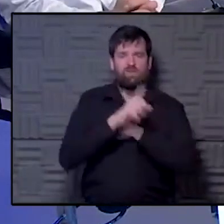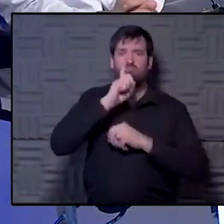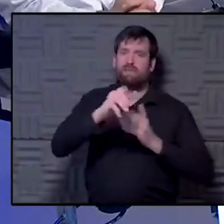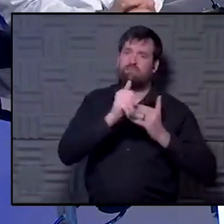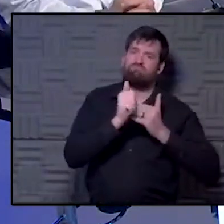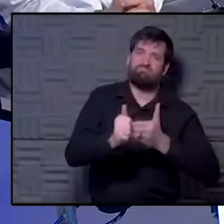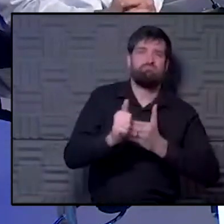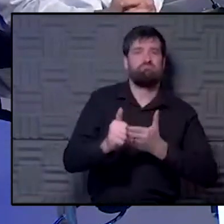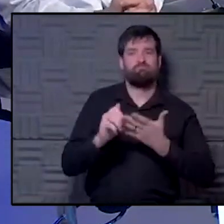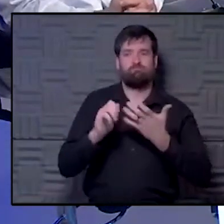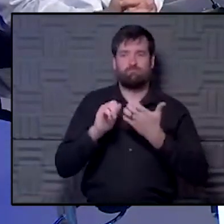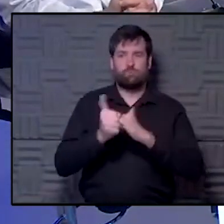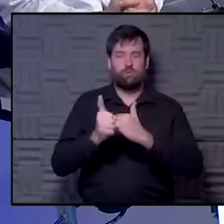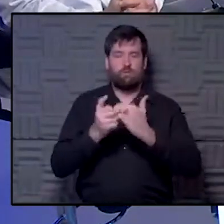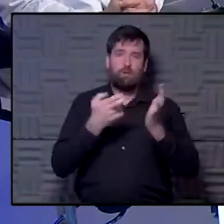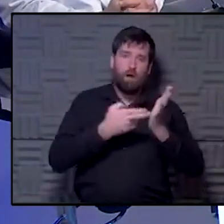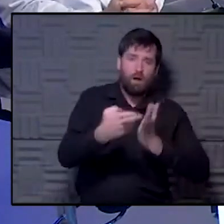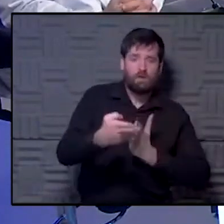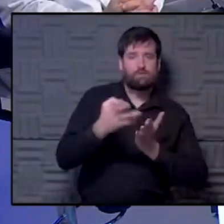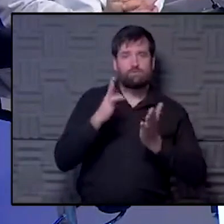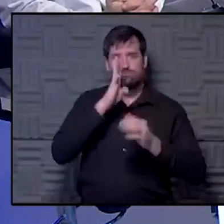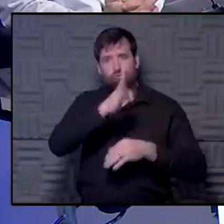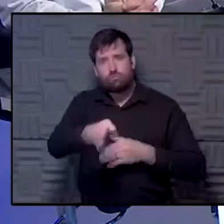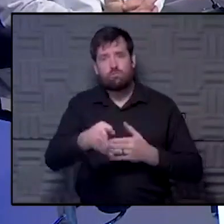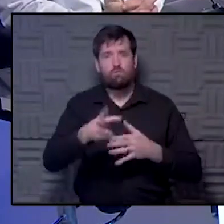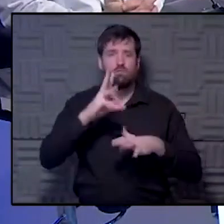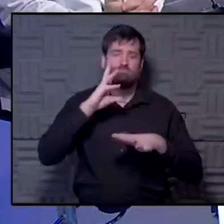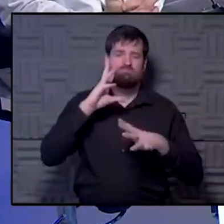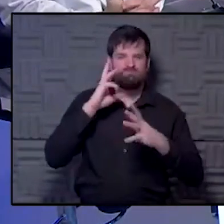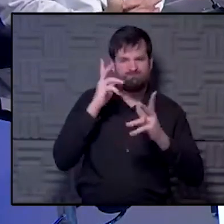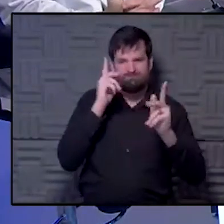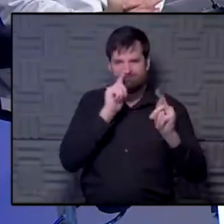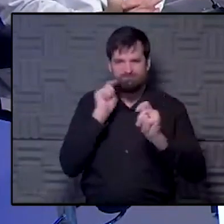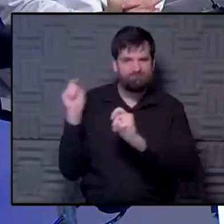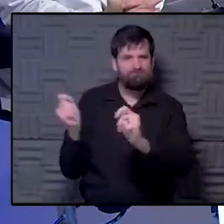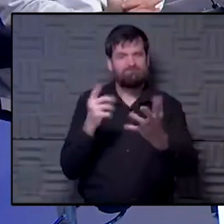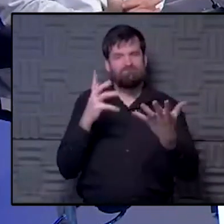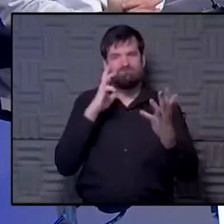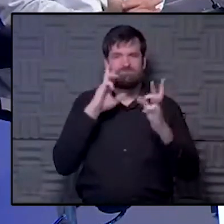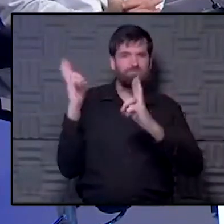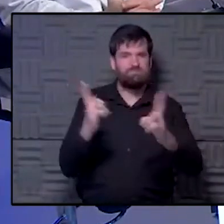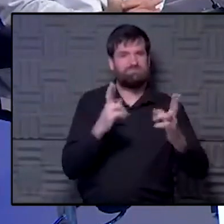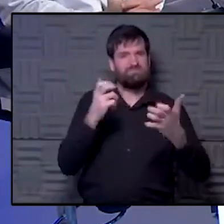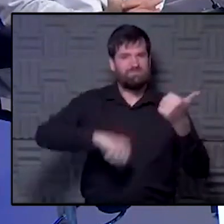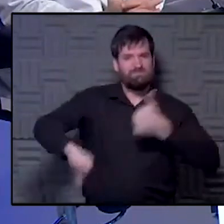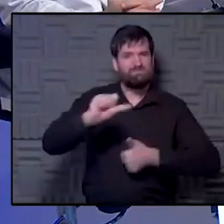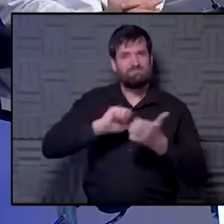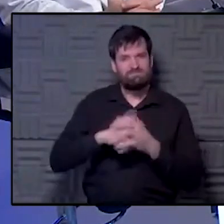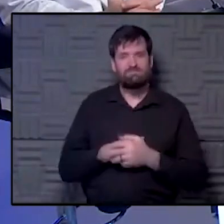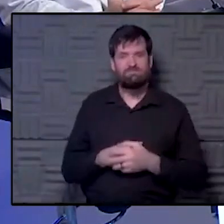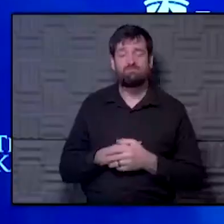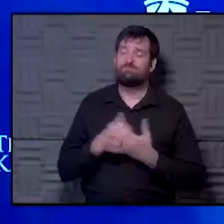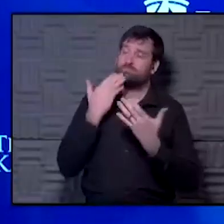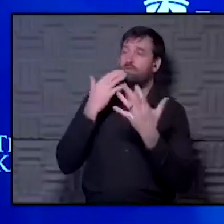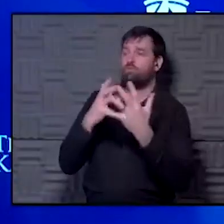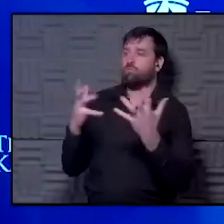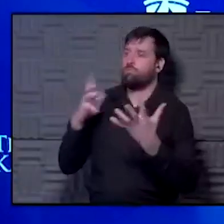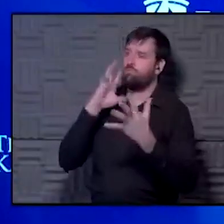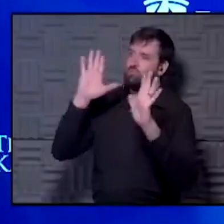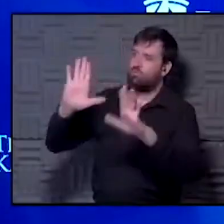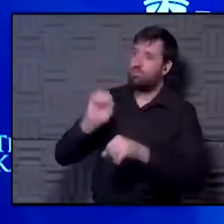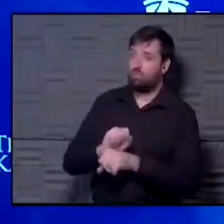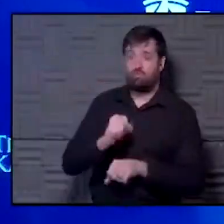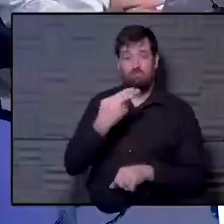way in trying to be honest and truthful and getting to folks and treating everybody the right way. I mean, it's just, thank you, and thanks for the great work you've